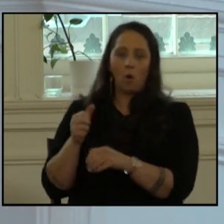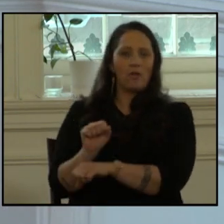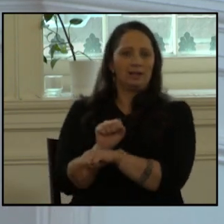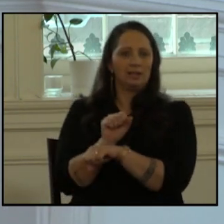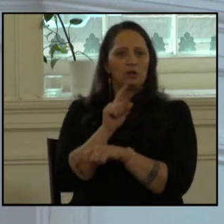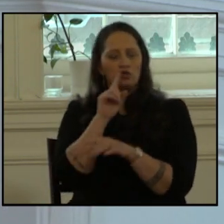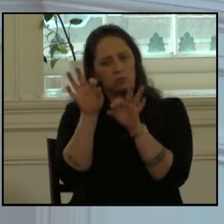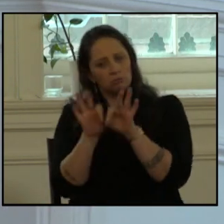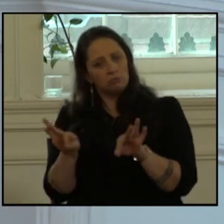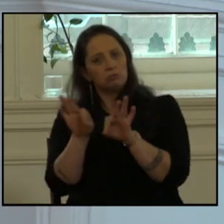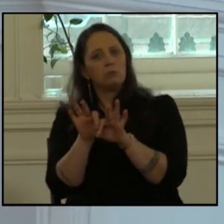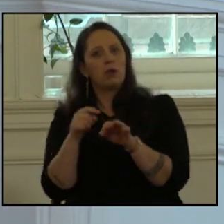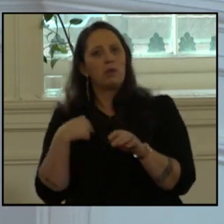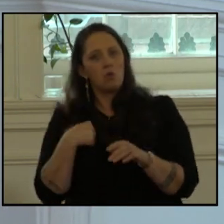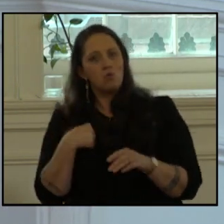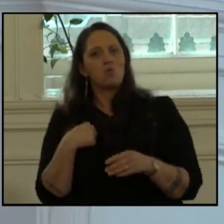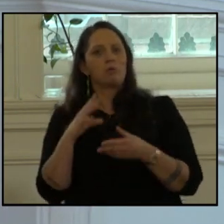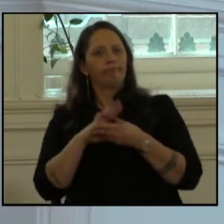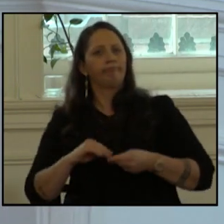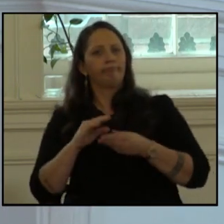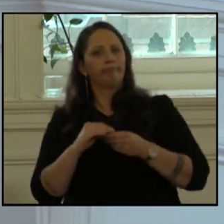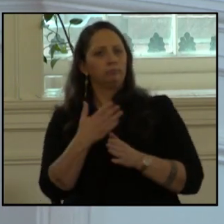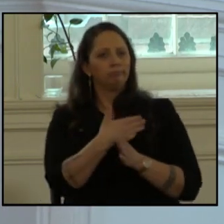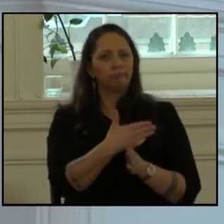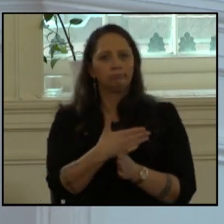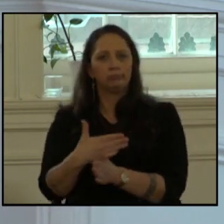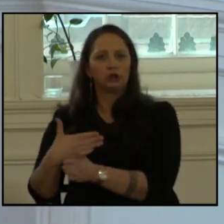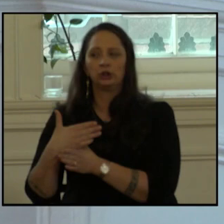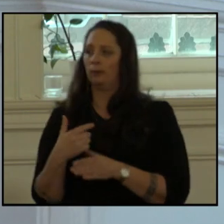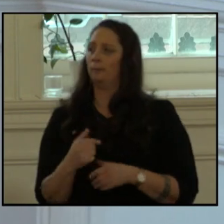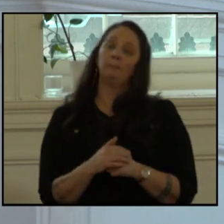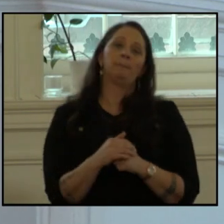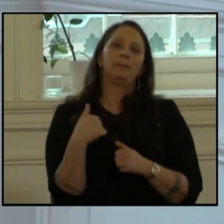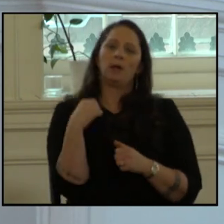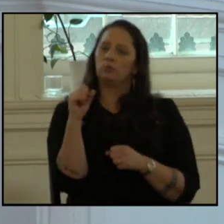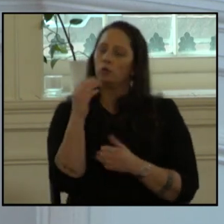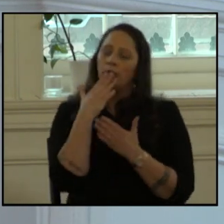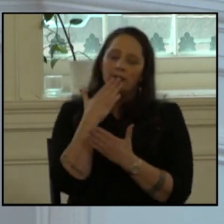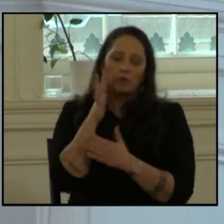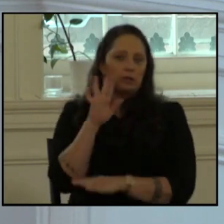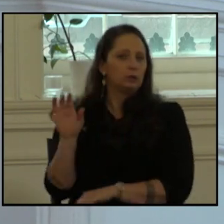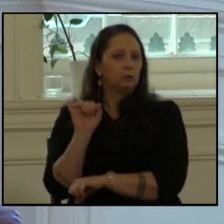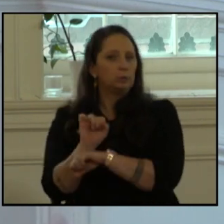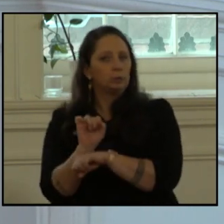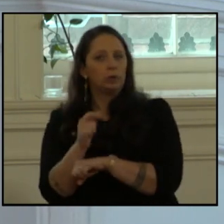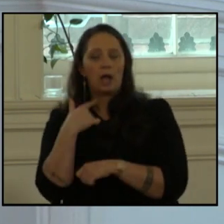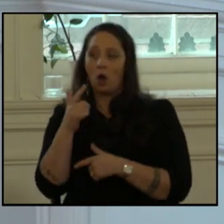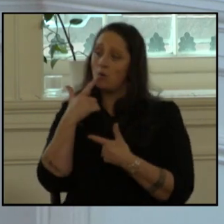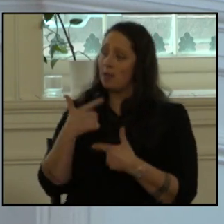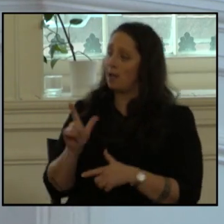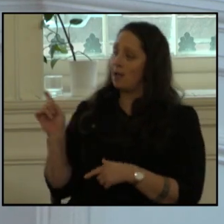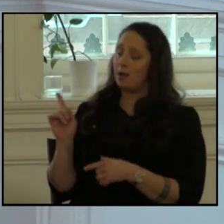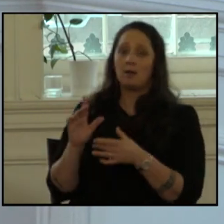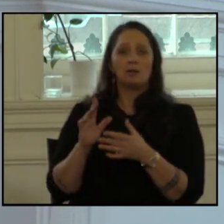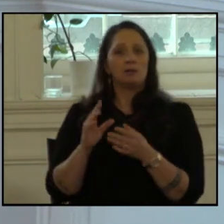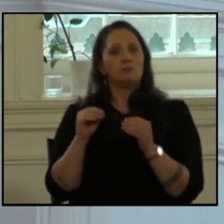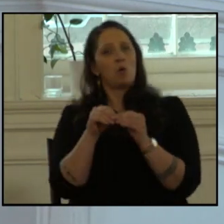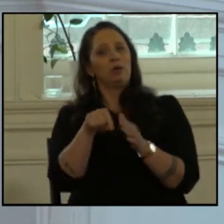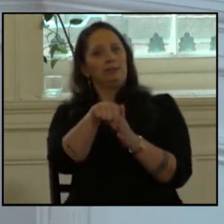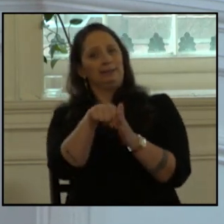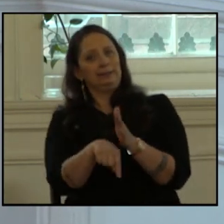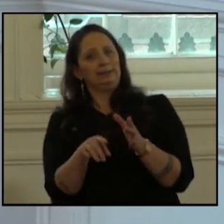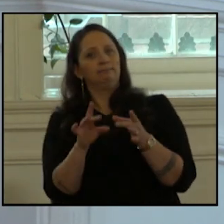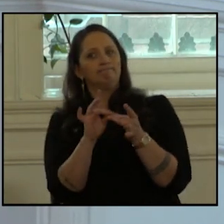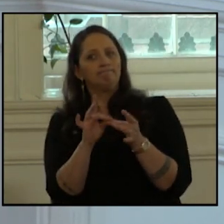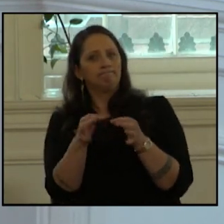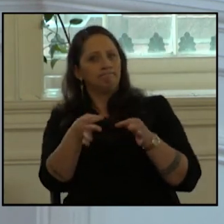it is so important for us to tell those narratives. And so I'm so thankful for the work that he is doing, and I will let him go much more into